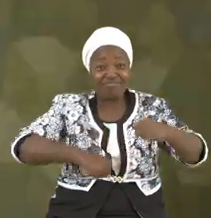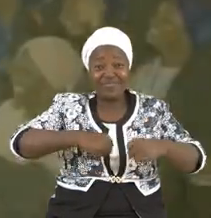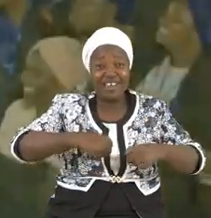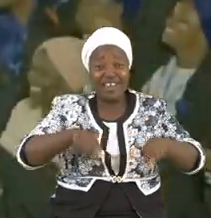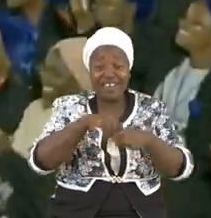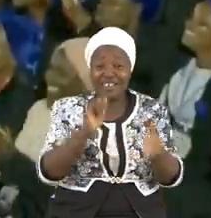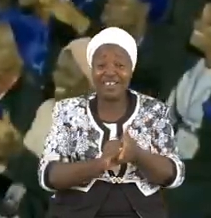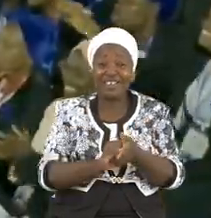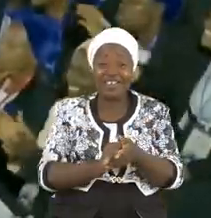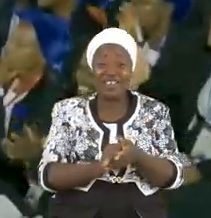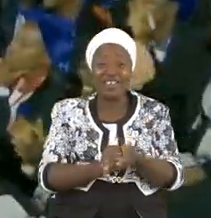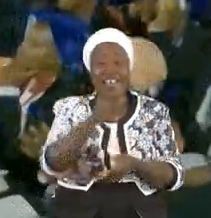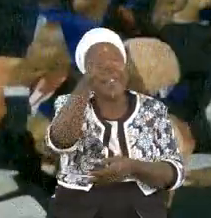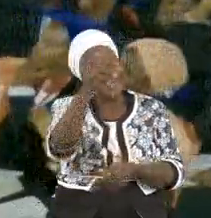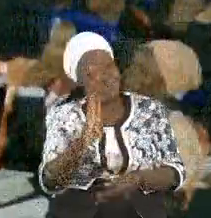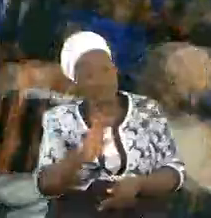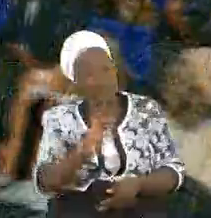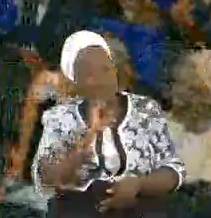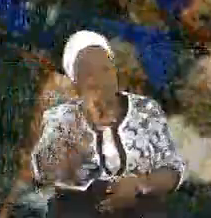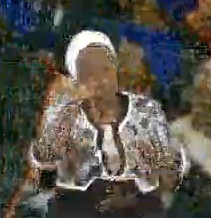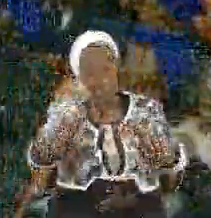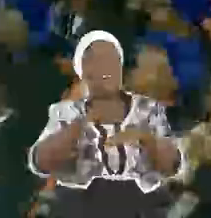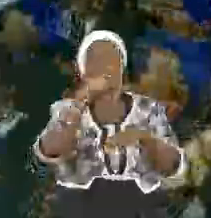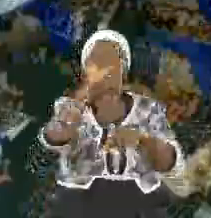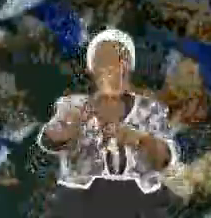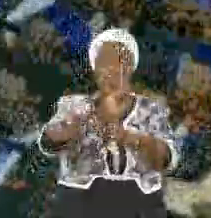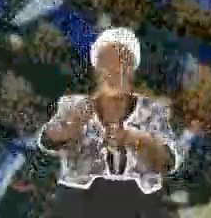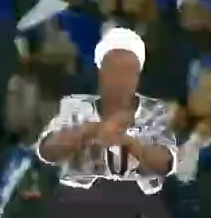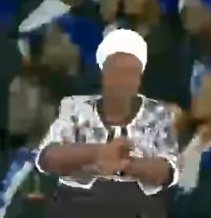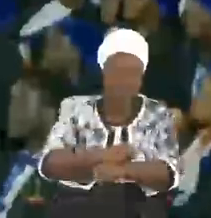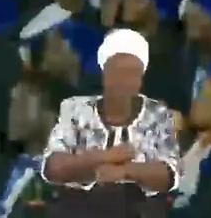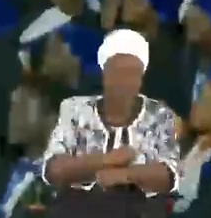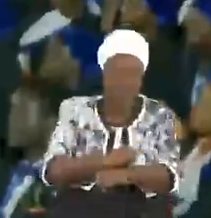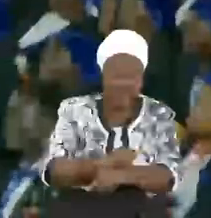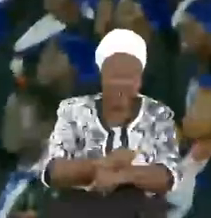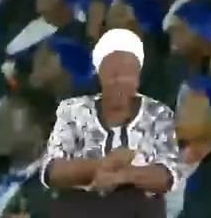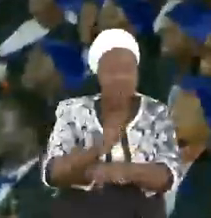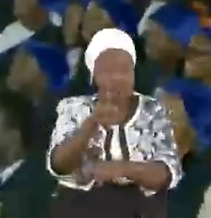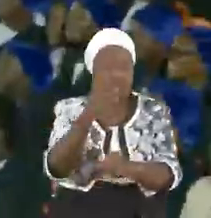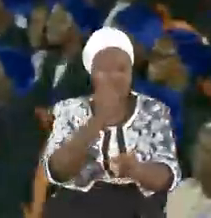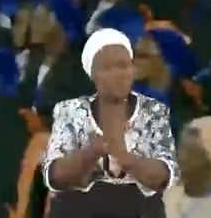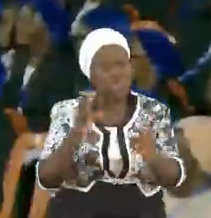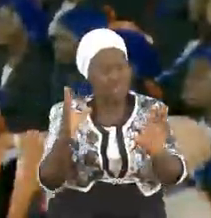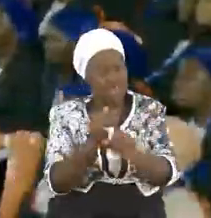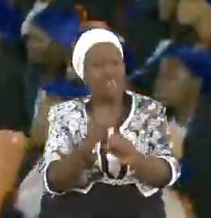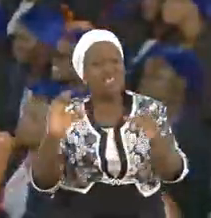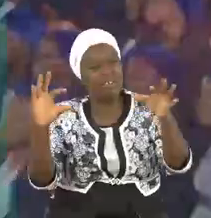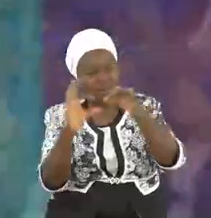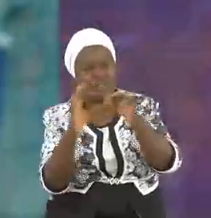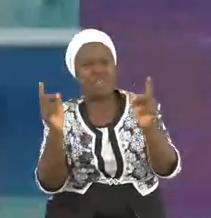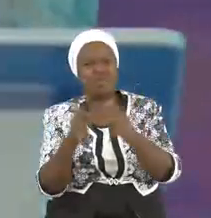God is at work. Get reconciled unto him. And then